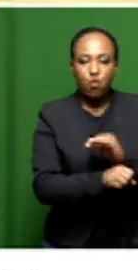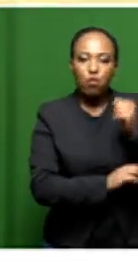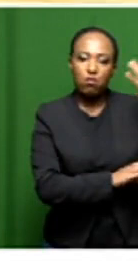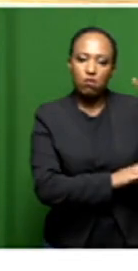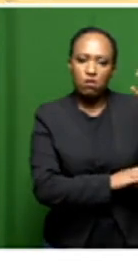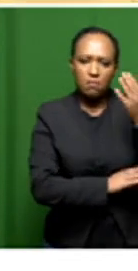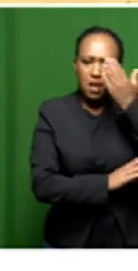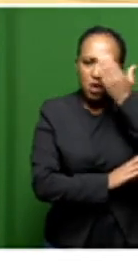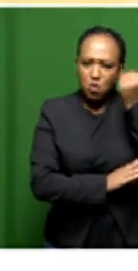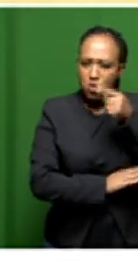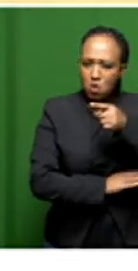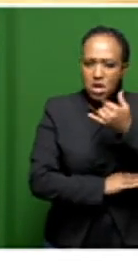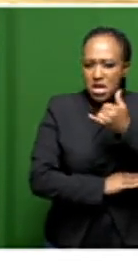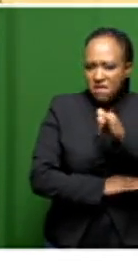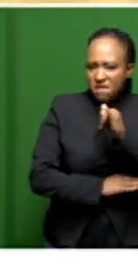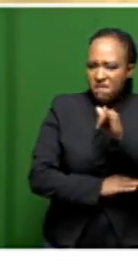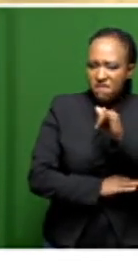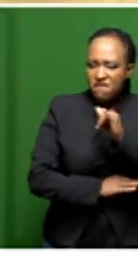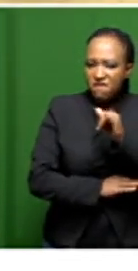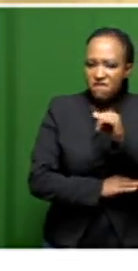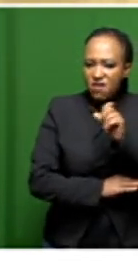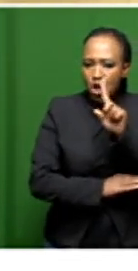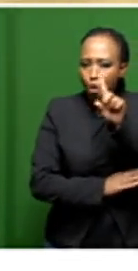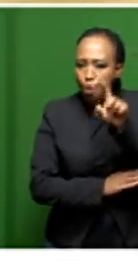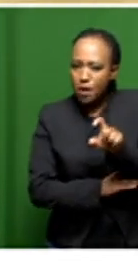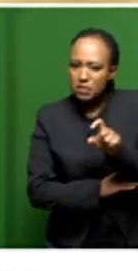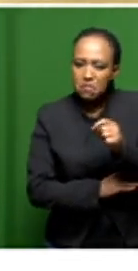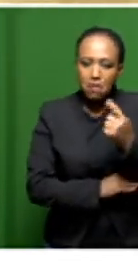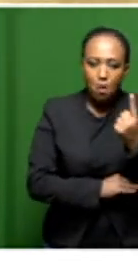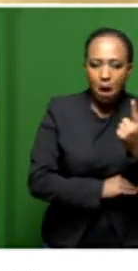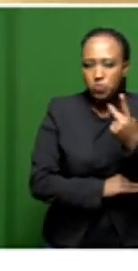if there will be one or two follow-up questions.